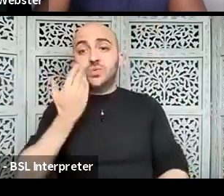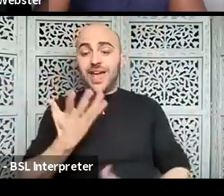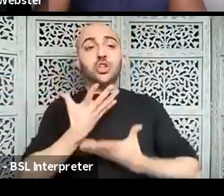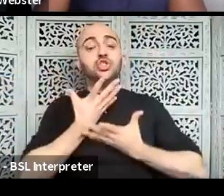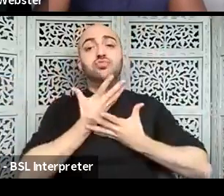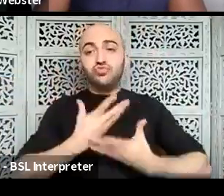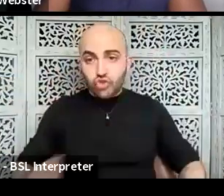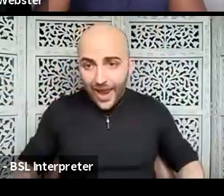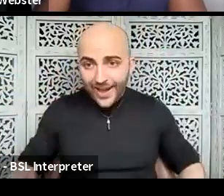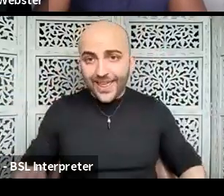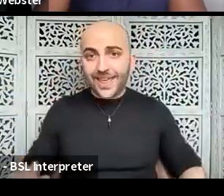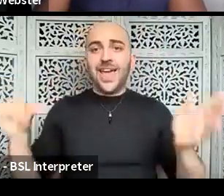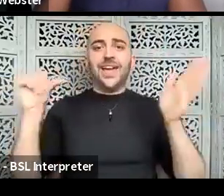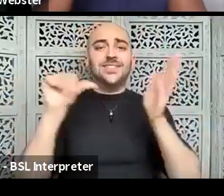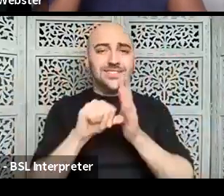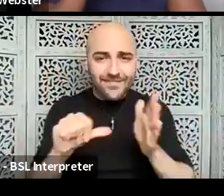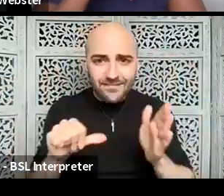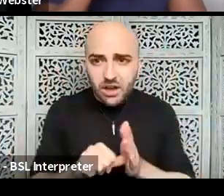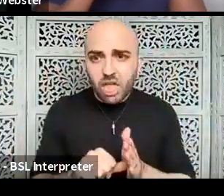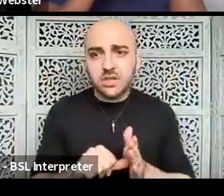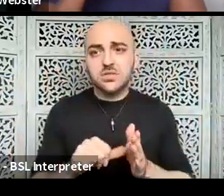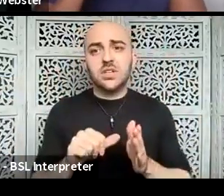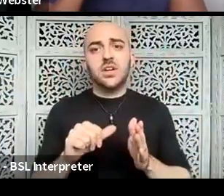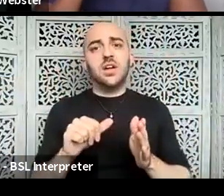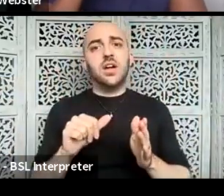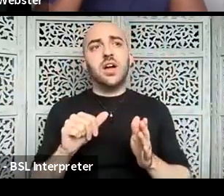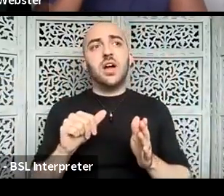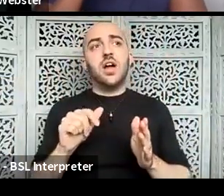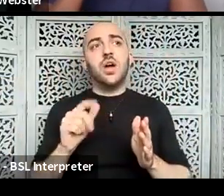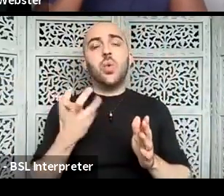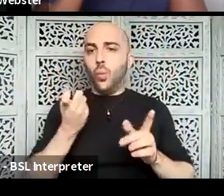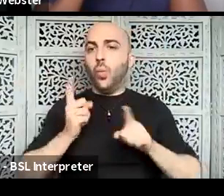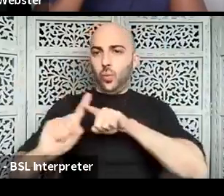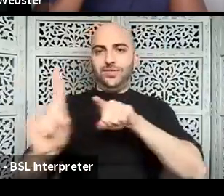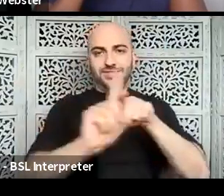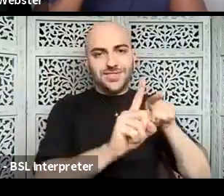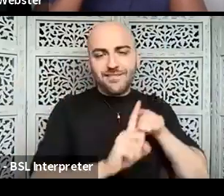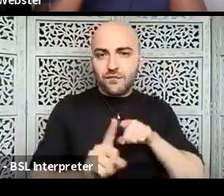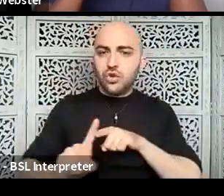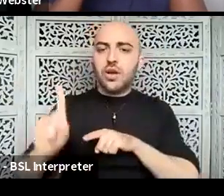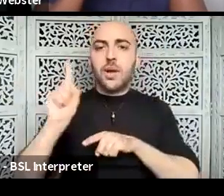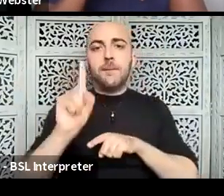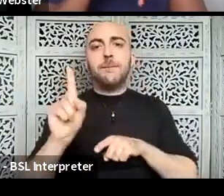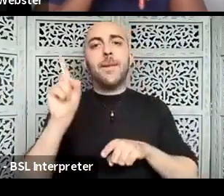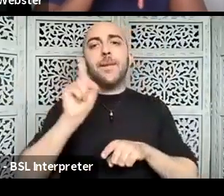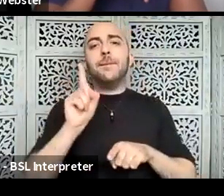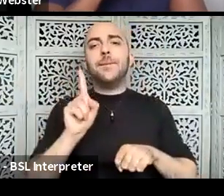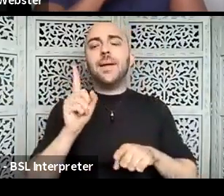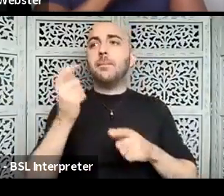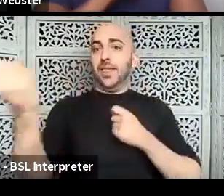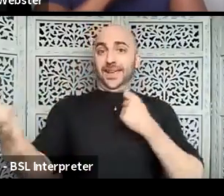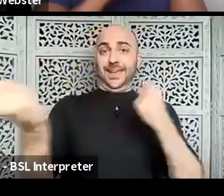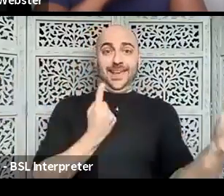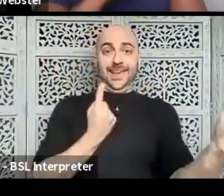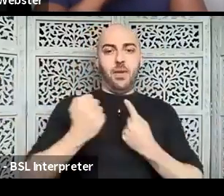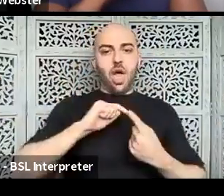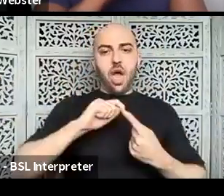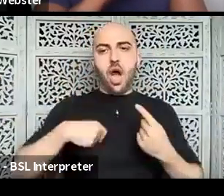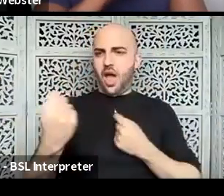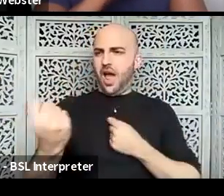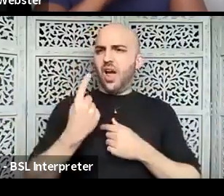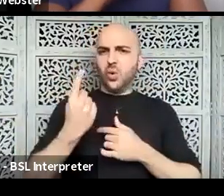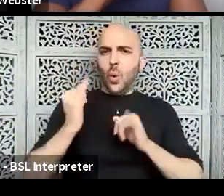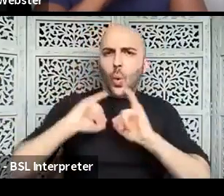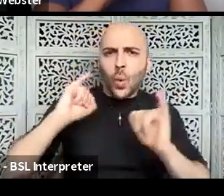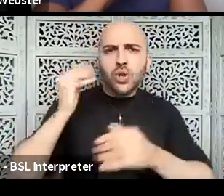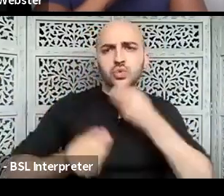difficult, and you've always got, for all of us, it's different, but got people in our inboxes sharing really harrowing stories,